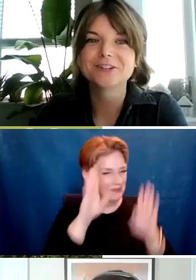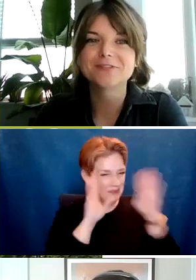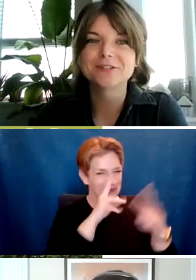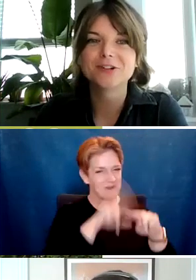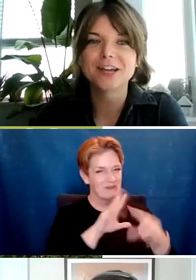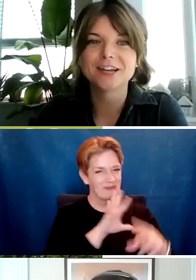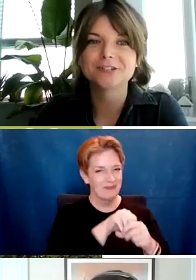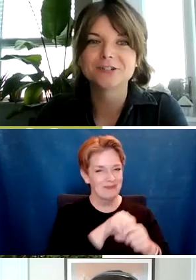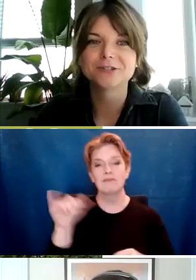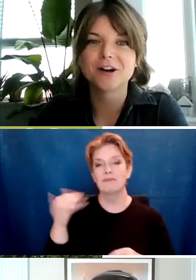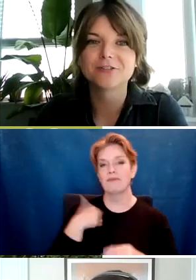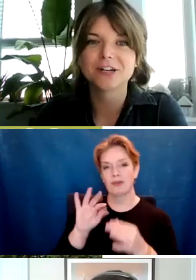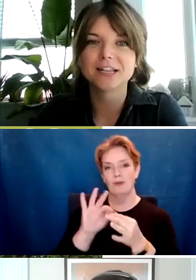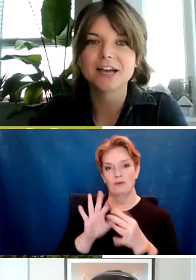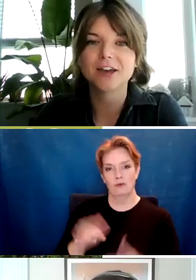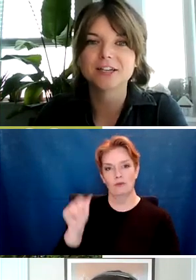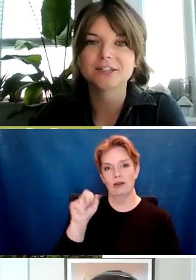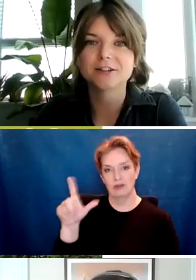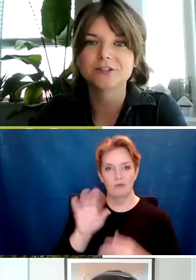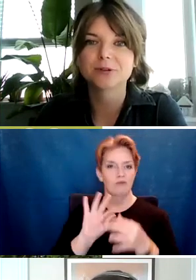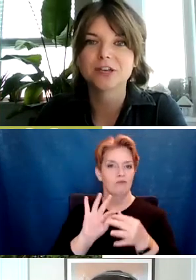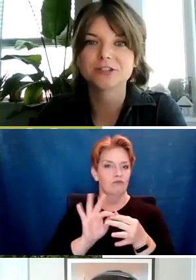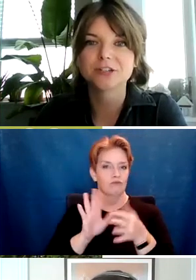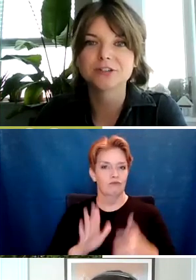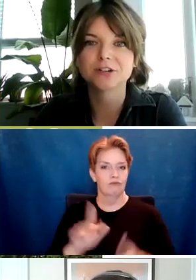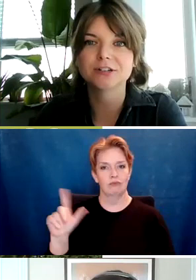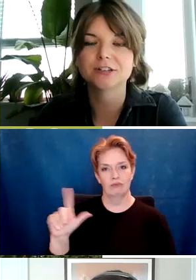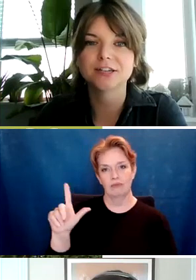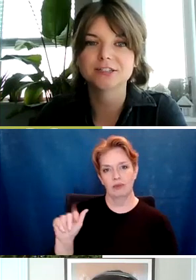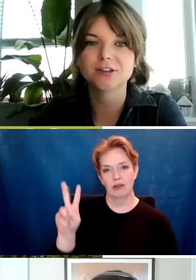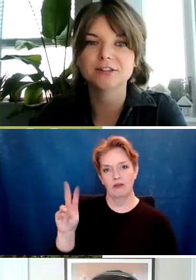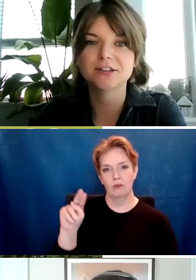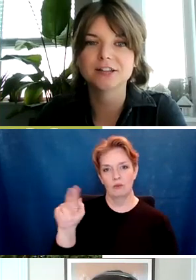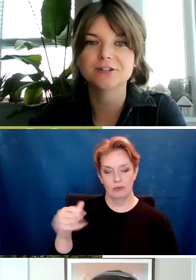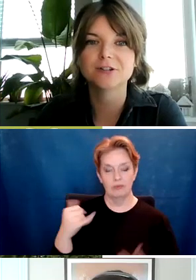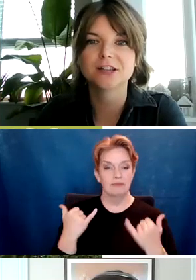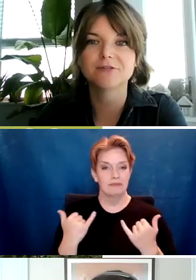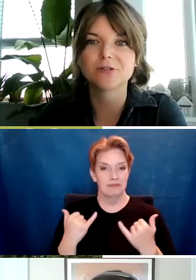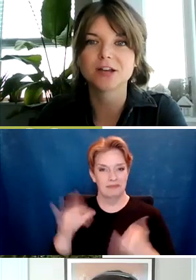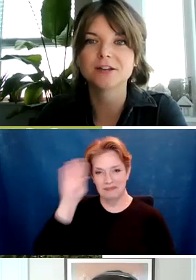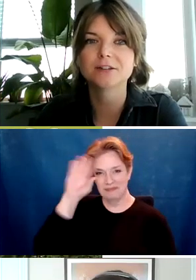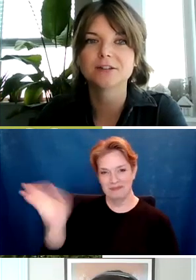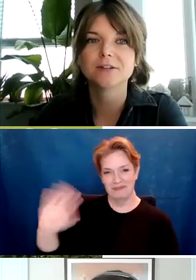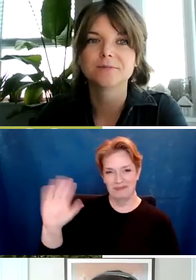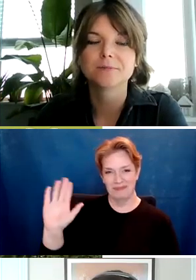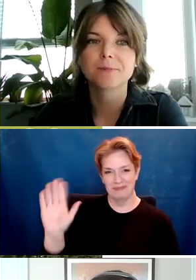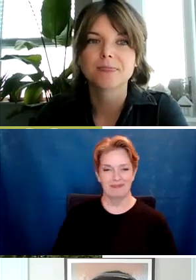We also have Lavona Andrews offering live ASL interpretation during today's event. Hello,